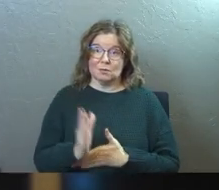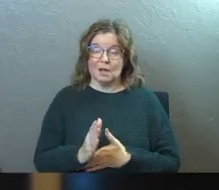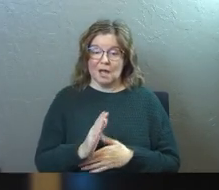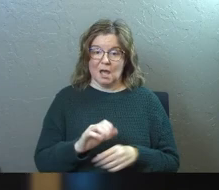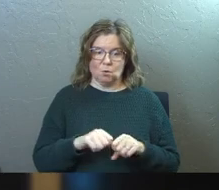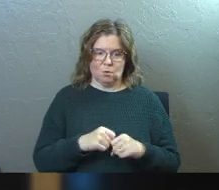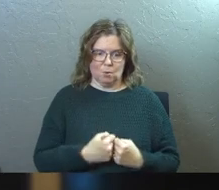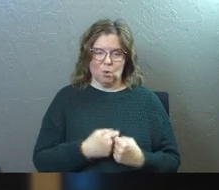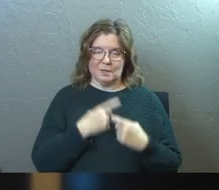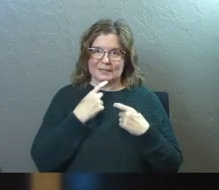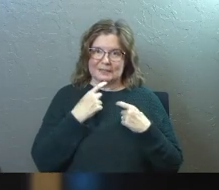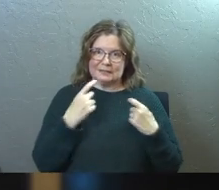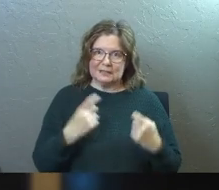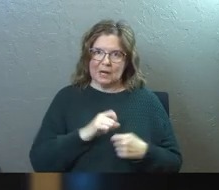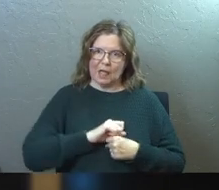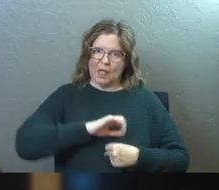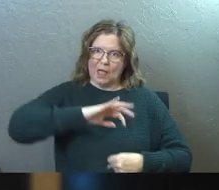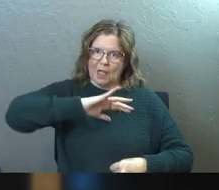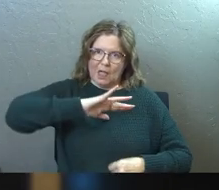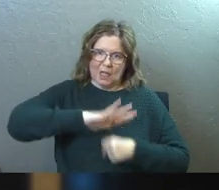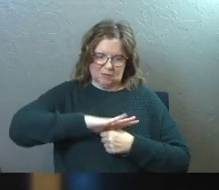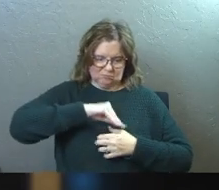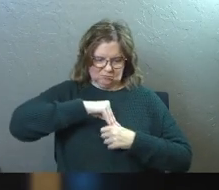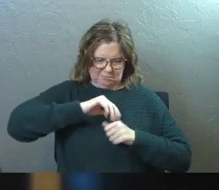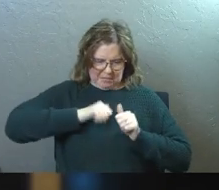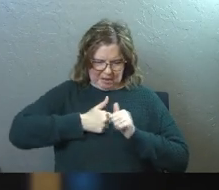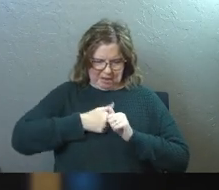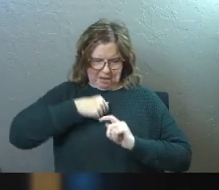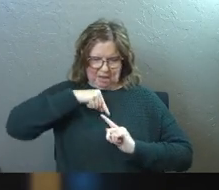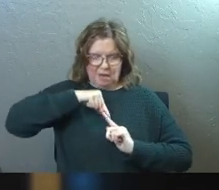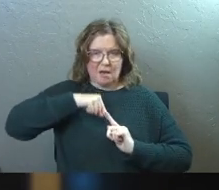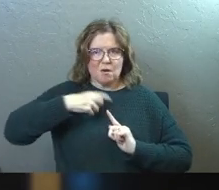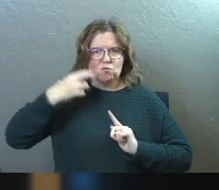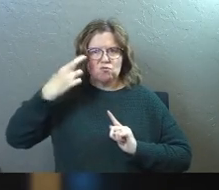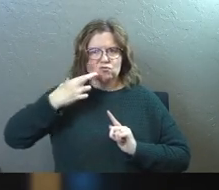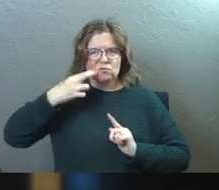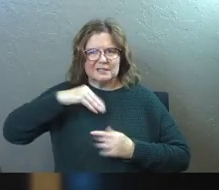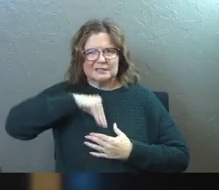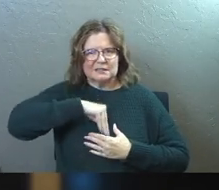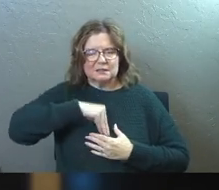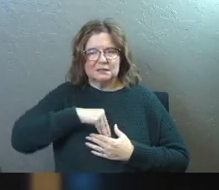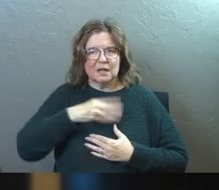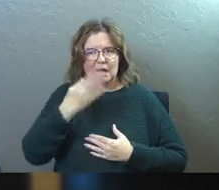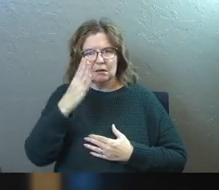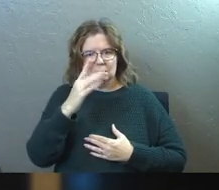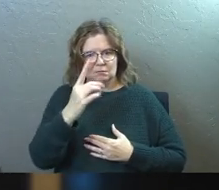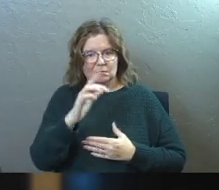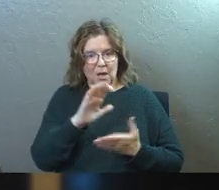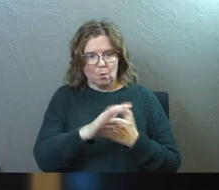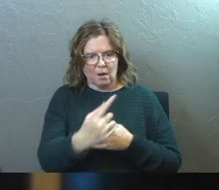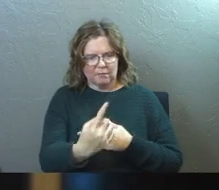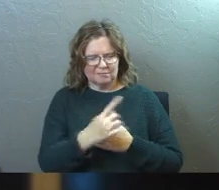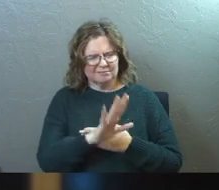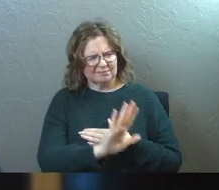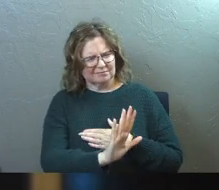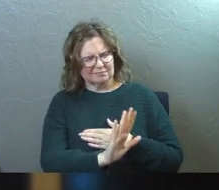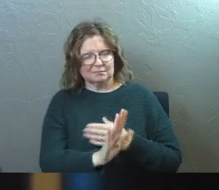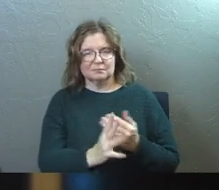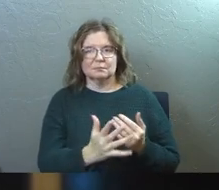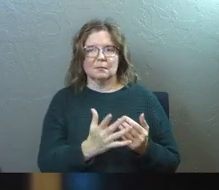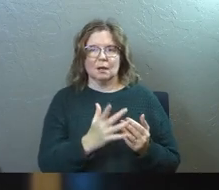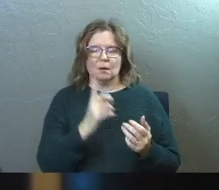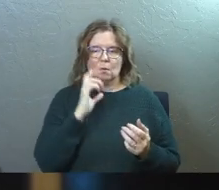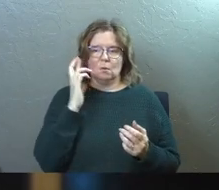it was brokenness, and it was sin, and the anger was flowing behind it, and it took God speaking through her and God coming to me and God going, this has to